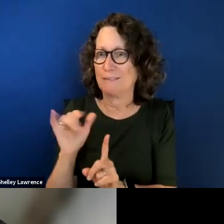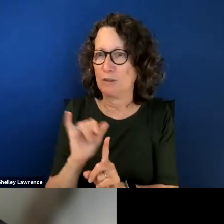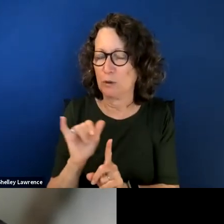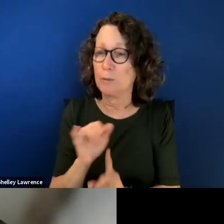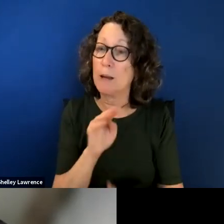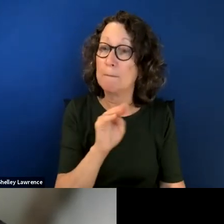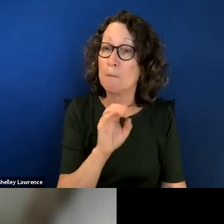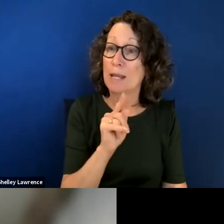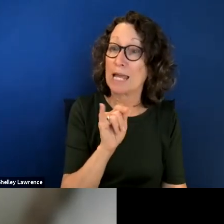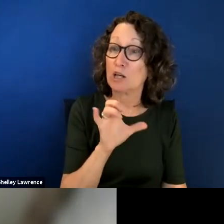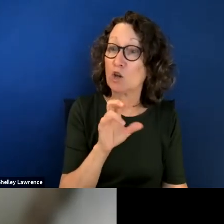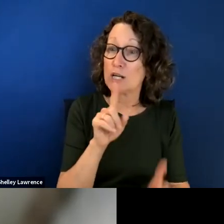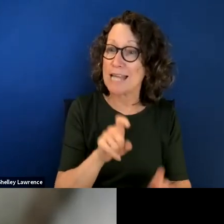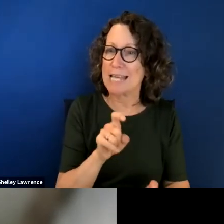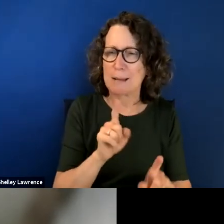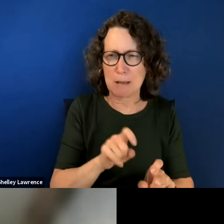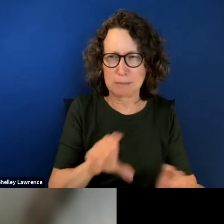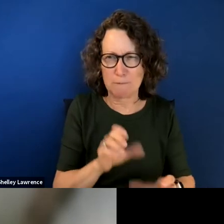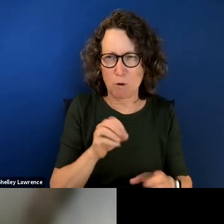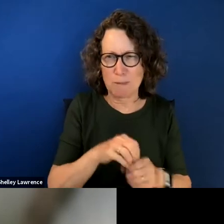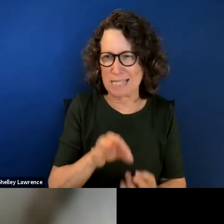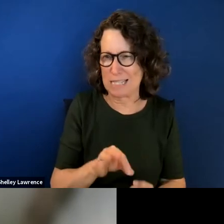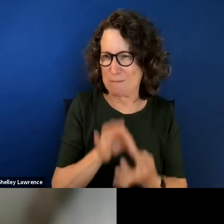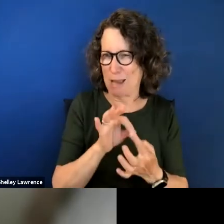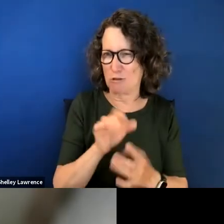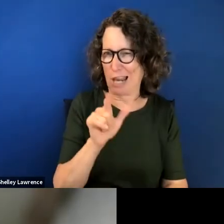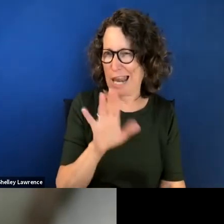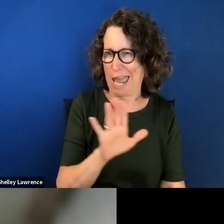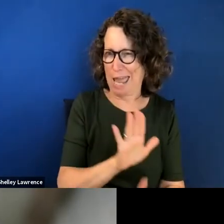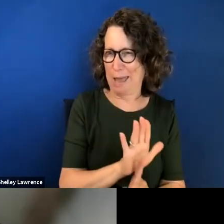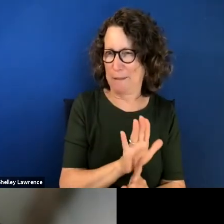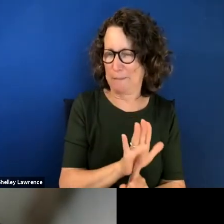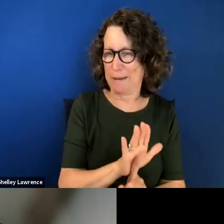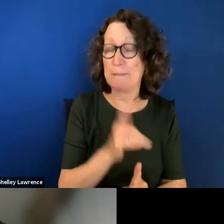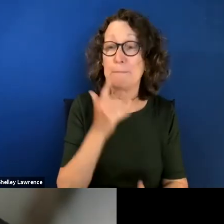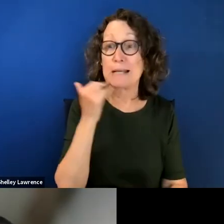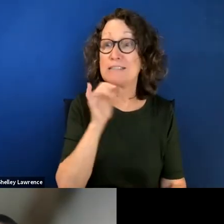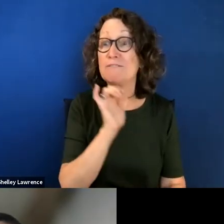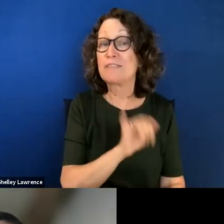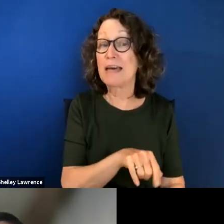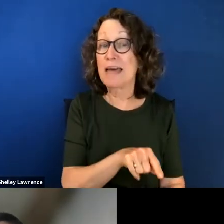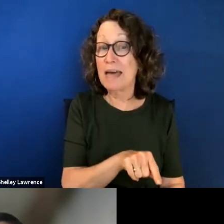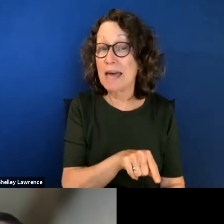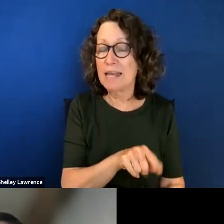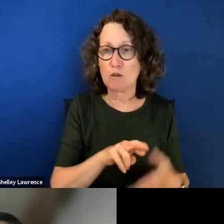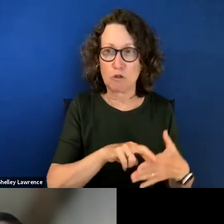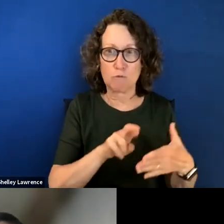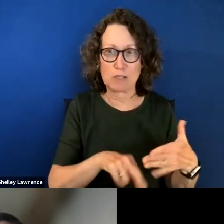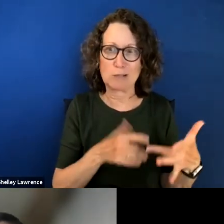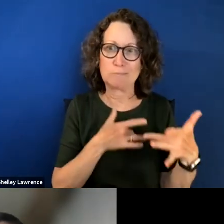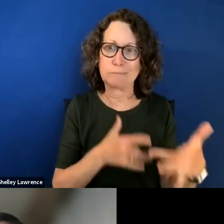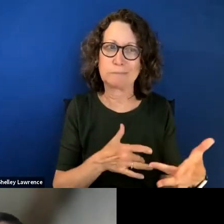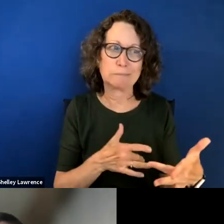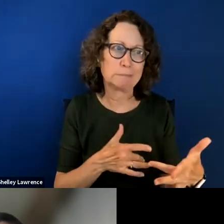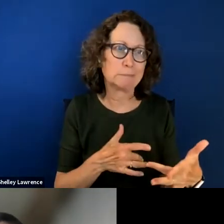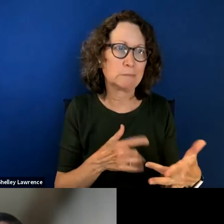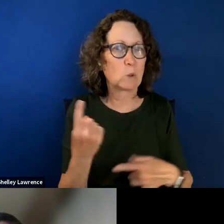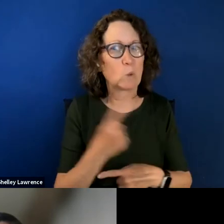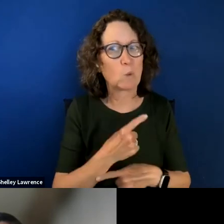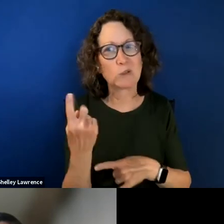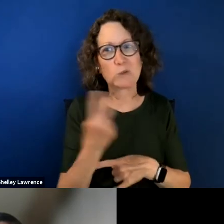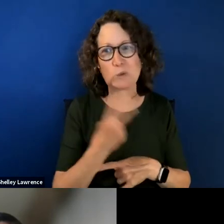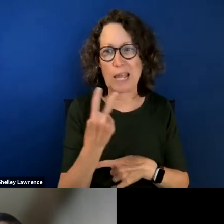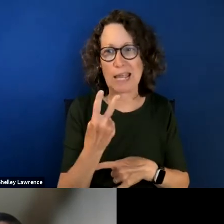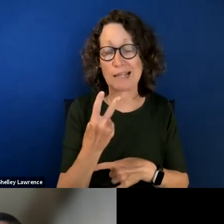testing needs to be performed in specialized laboratories, and because of that, the results generally come back in